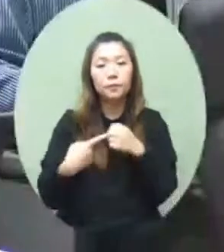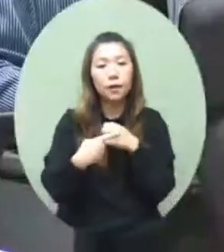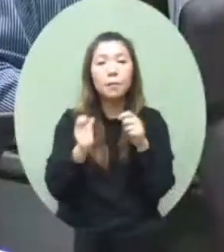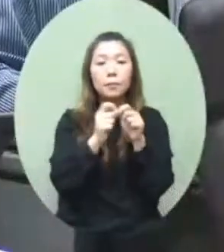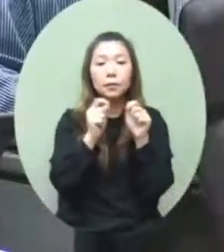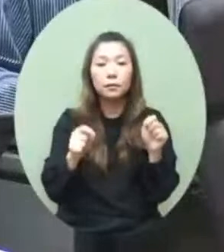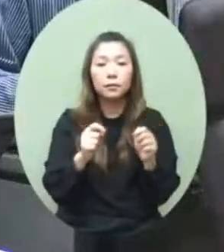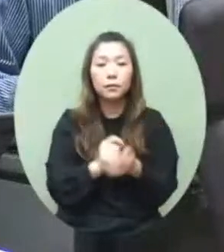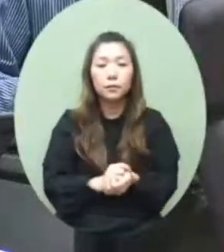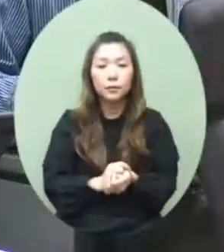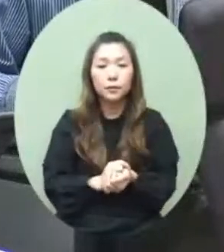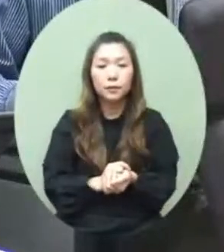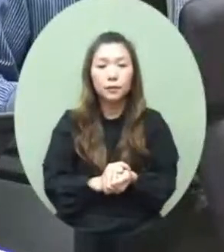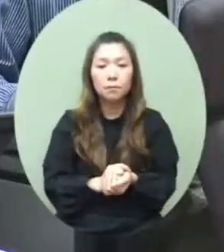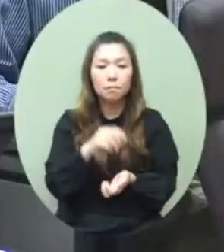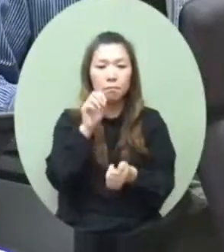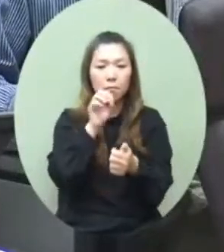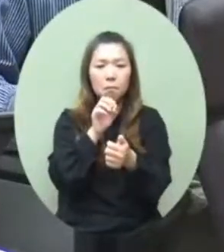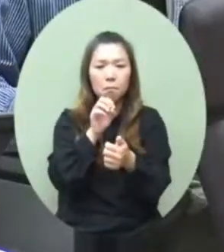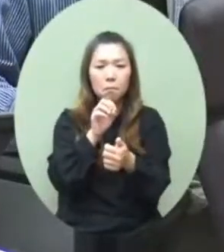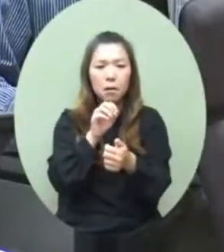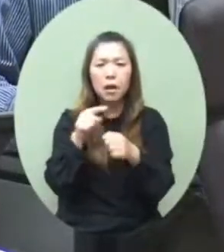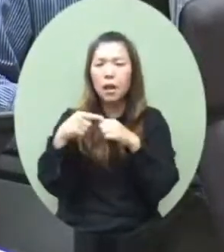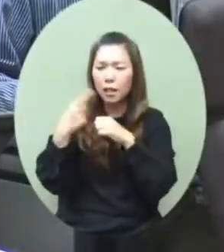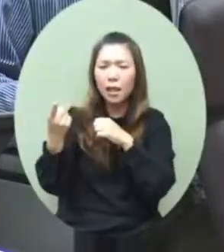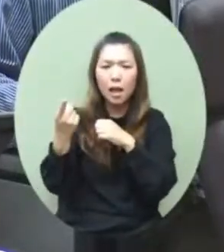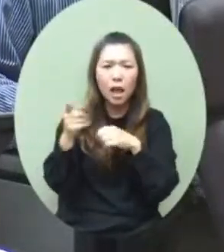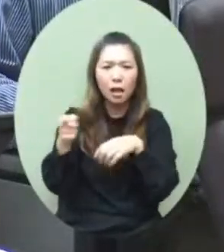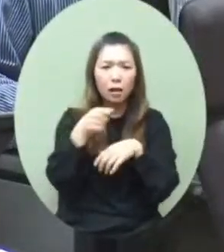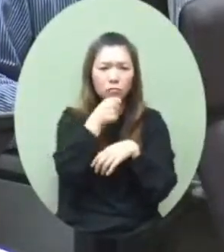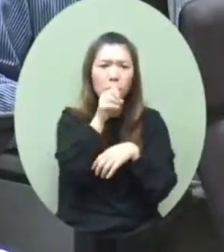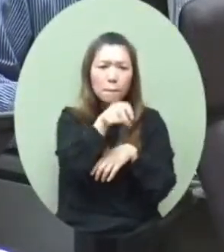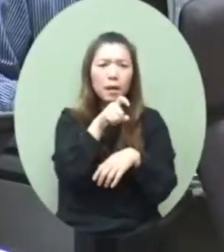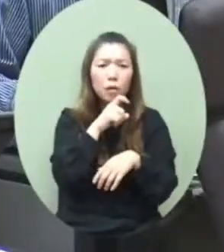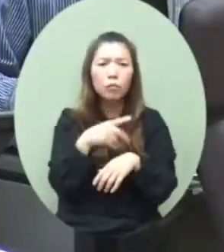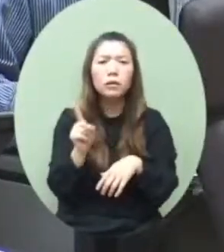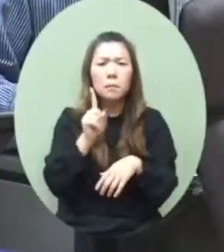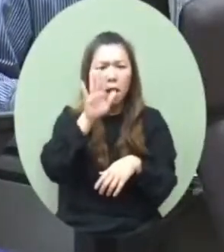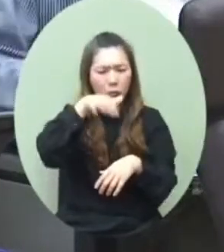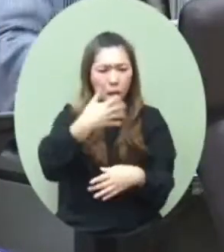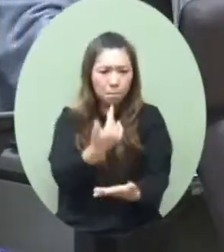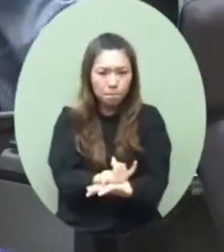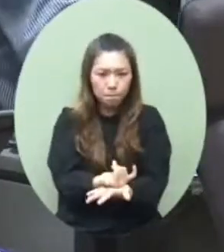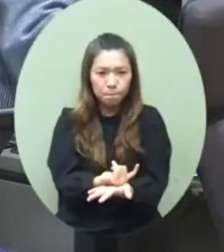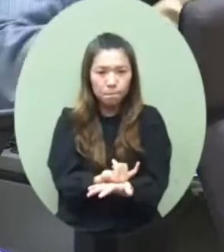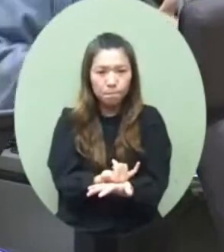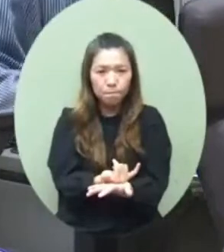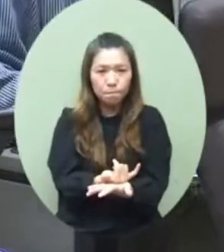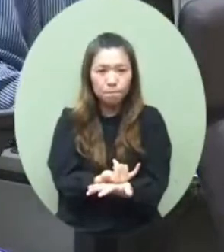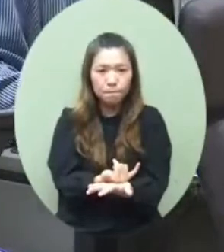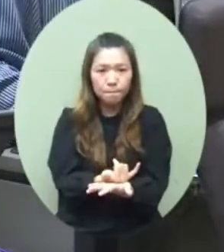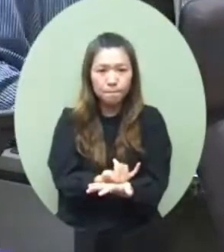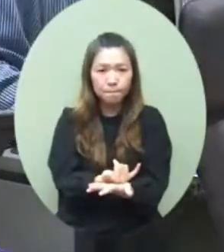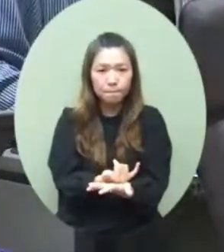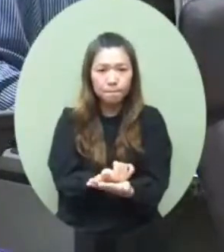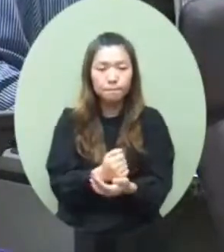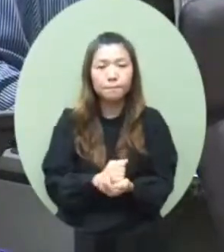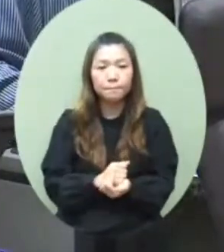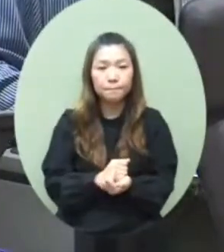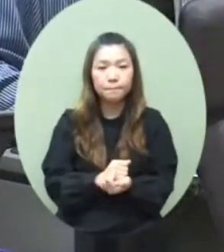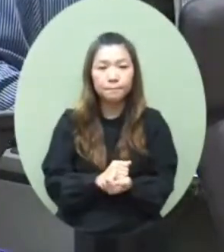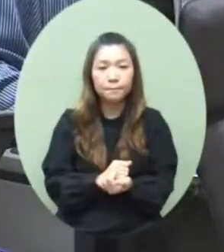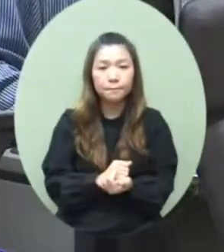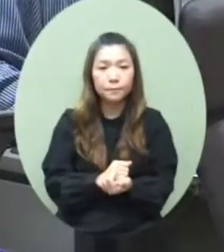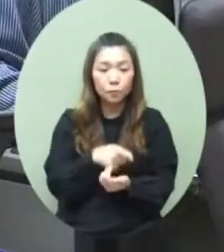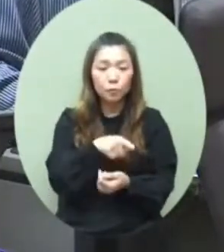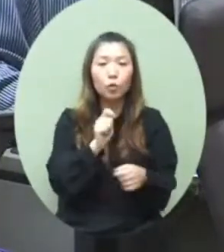the first thing is to follow up on the previous question. So how would you evaluate or measure the effectiveness of the whole campaign, the